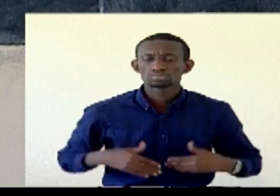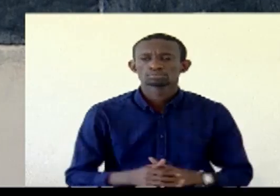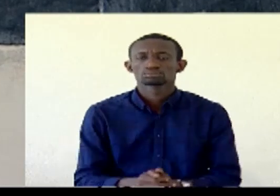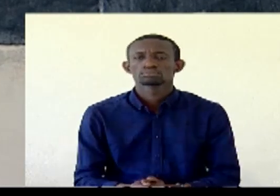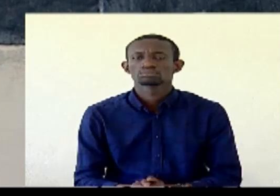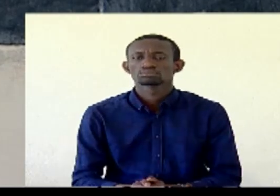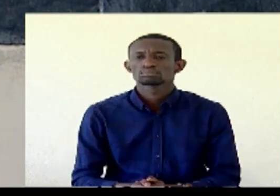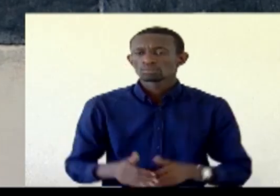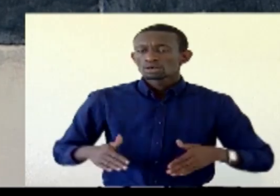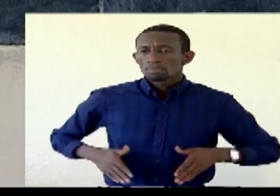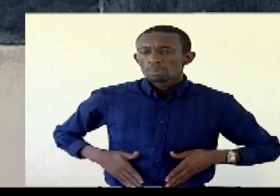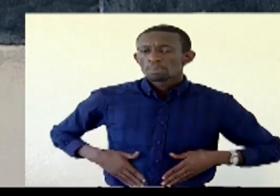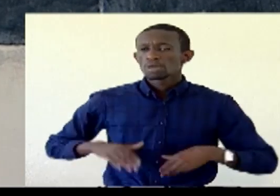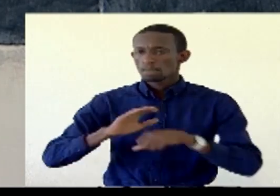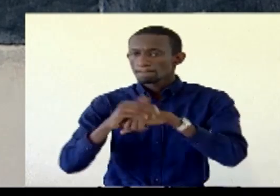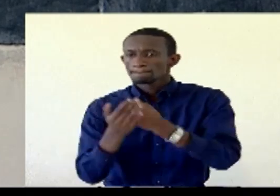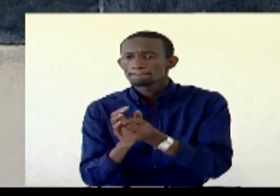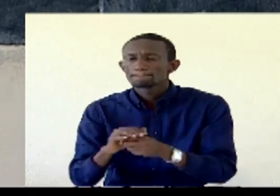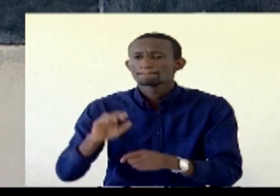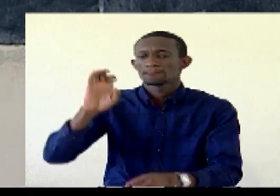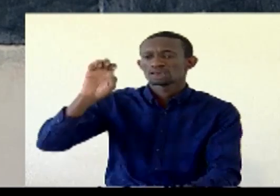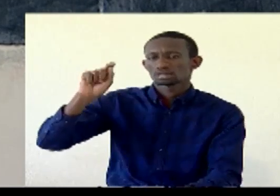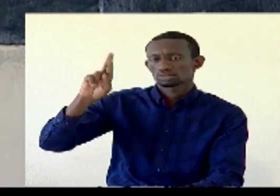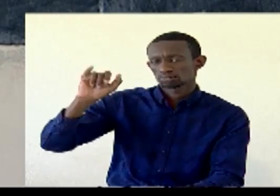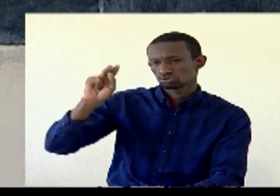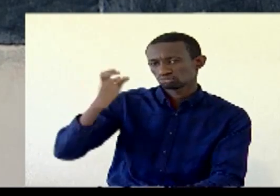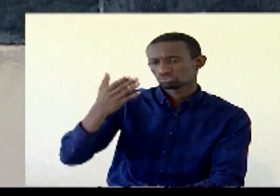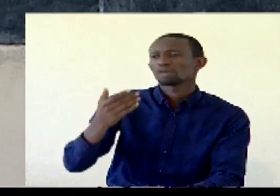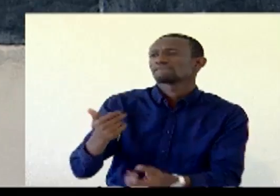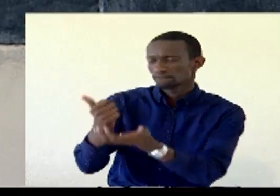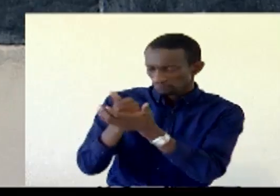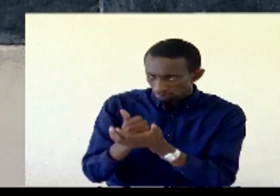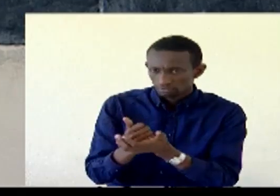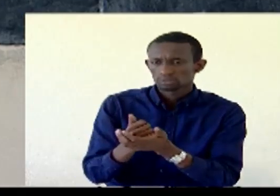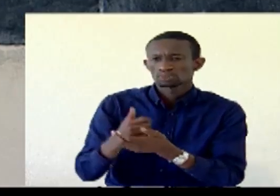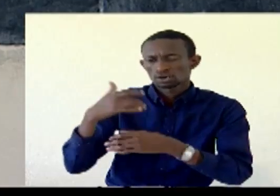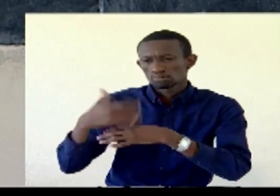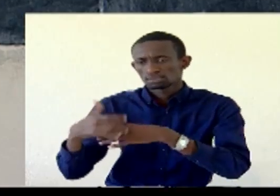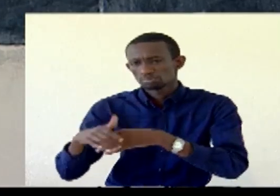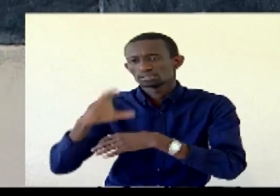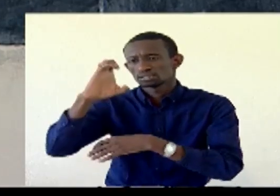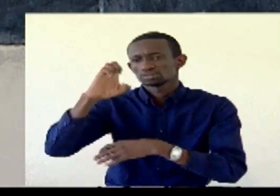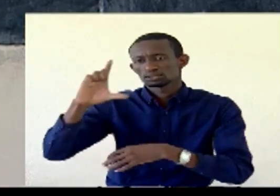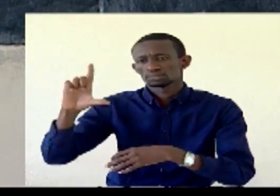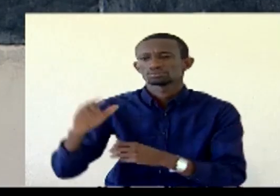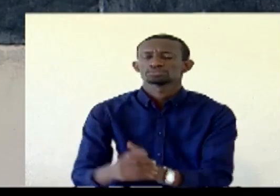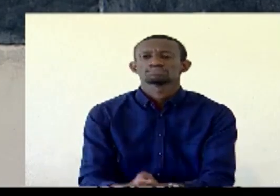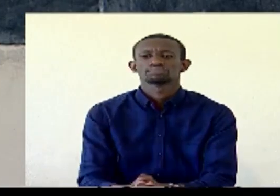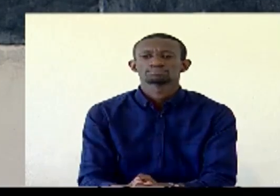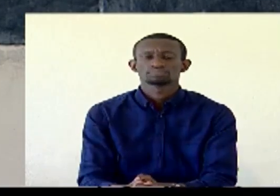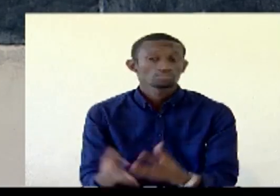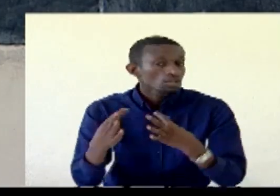makes erythropoietin, which is a hormone which helps to make red blood cells. Number 4,